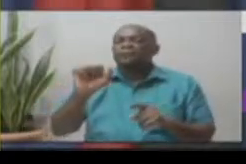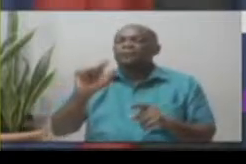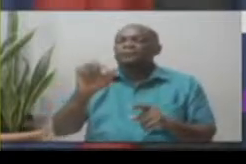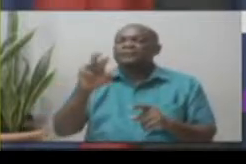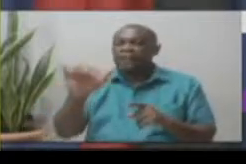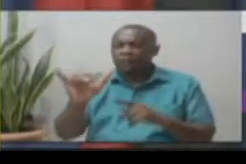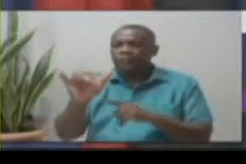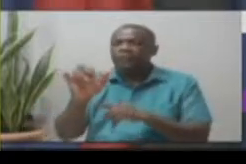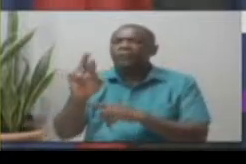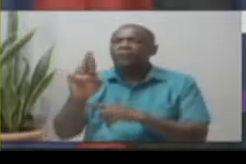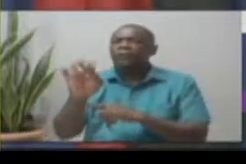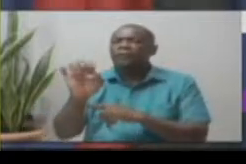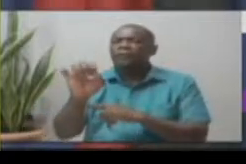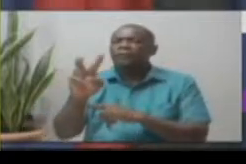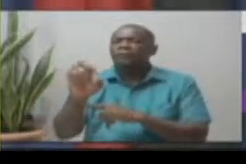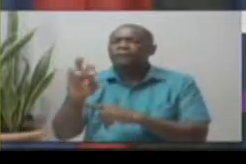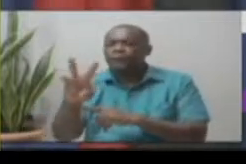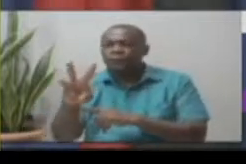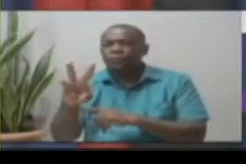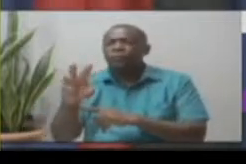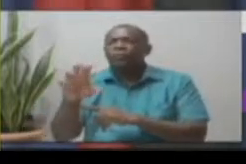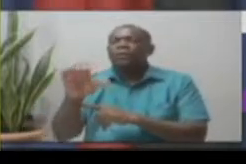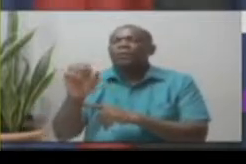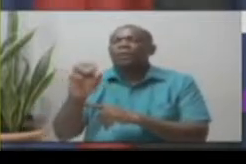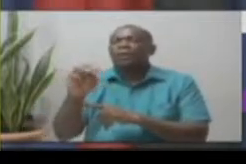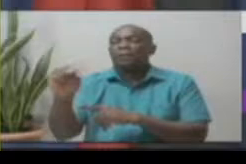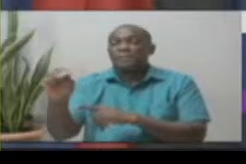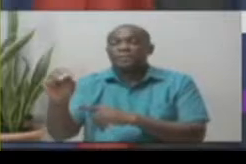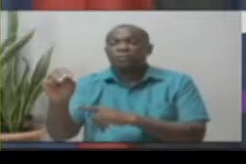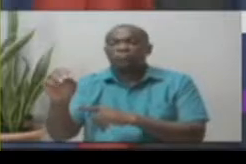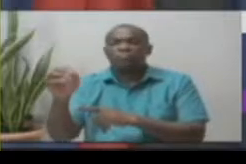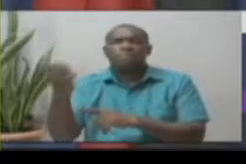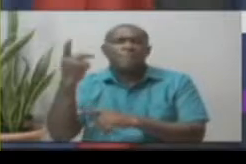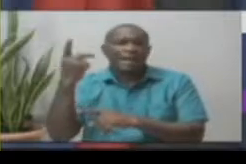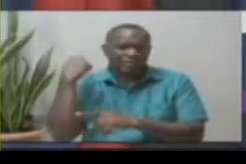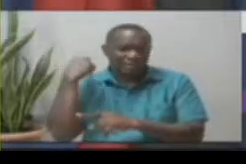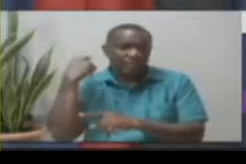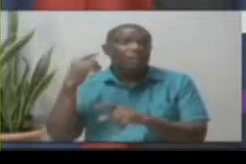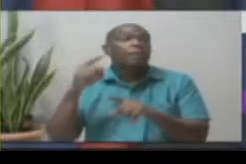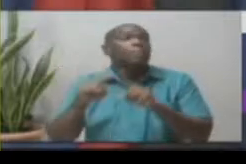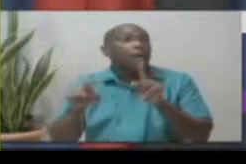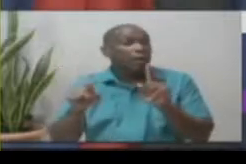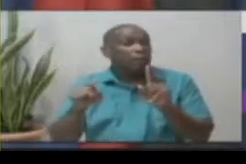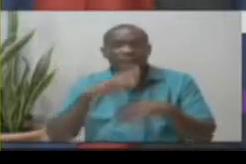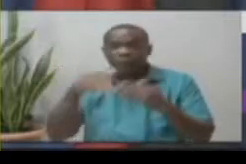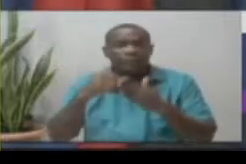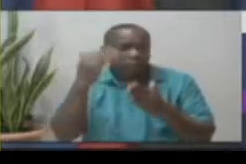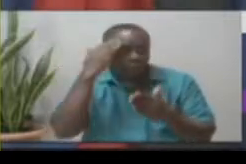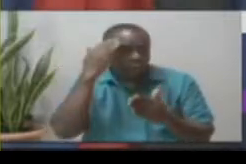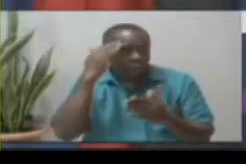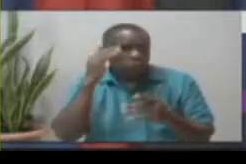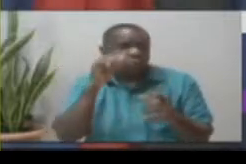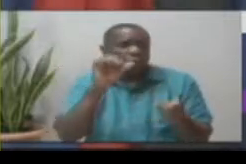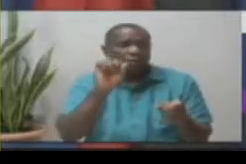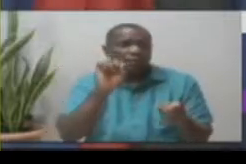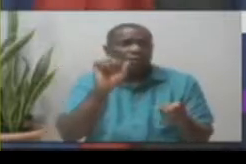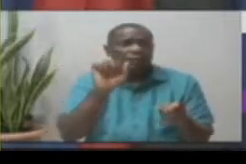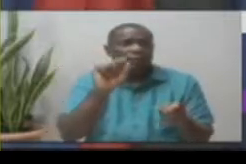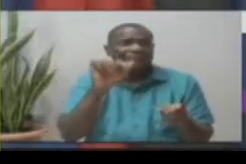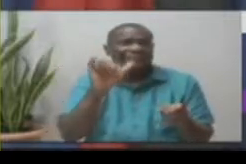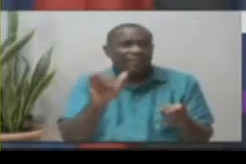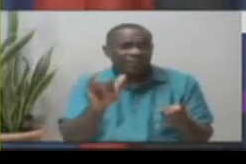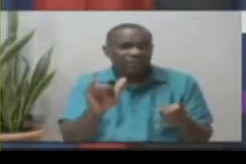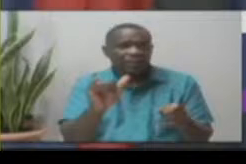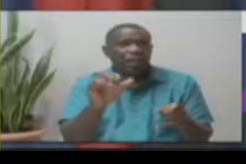judges and their terms of engagement know that you cannot alter the terms of engagement of a judge